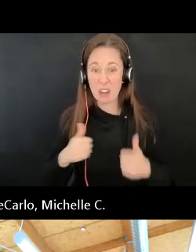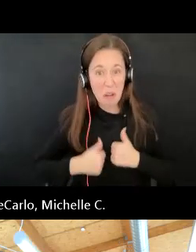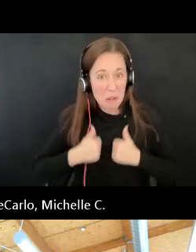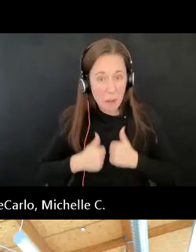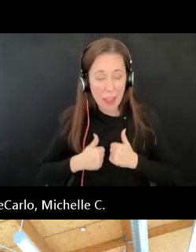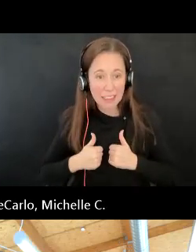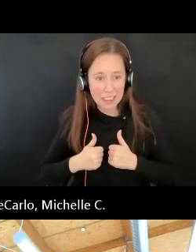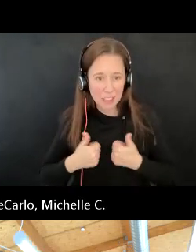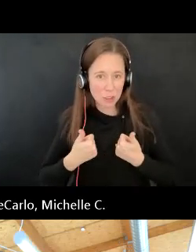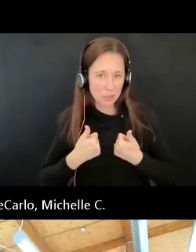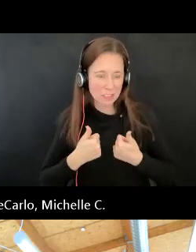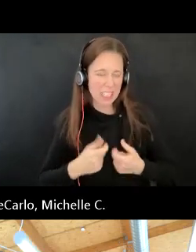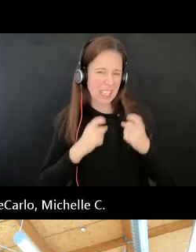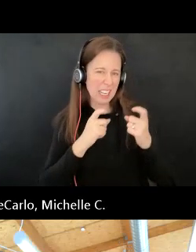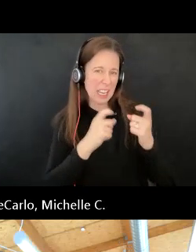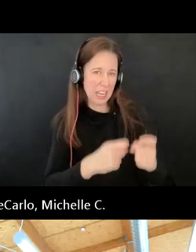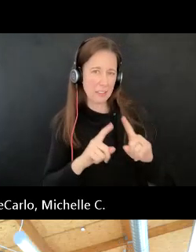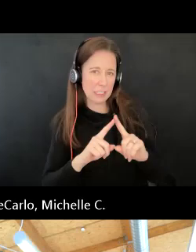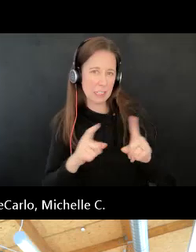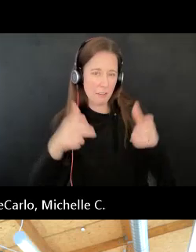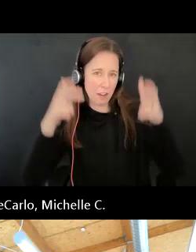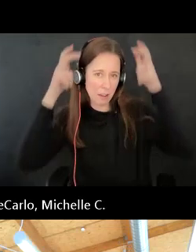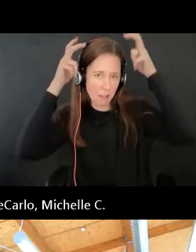to provide swim caps for our students.